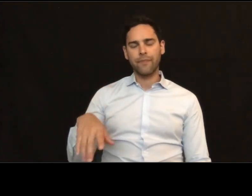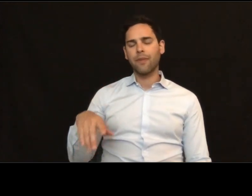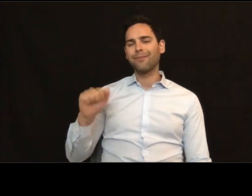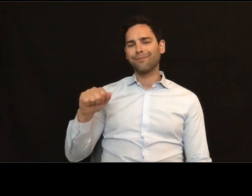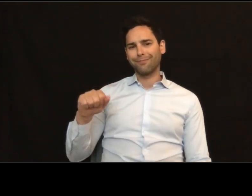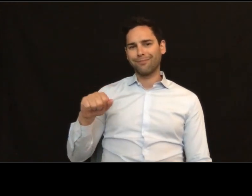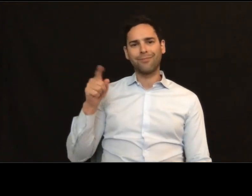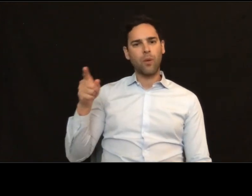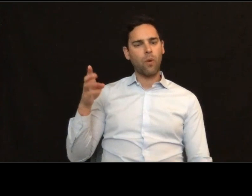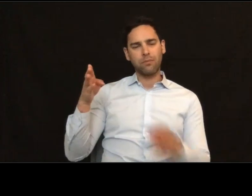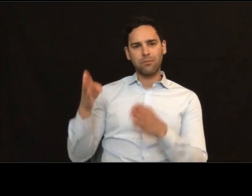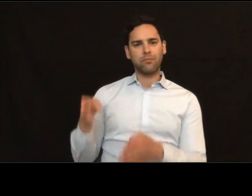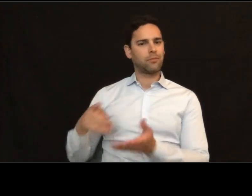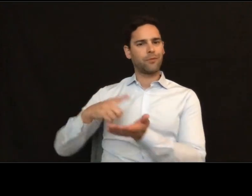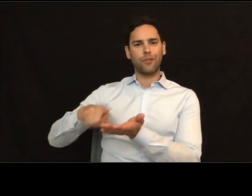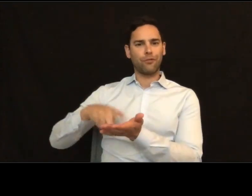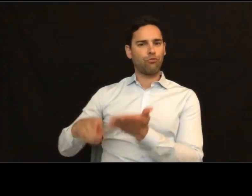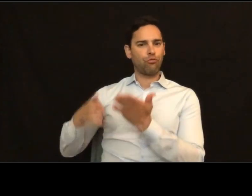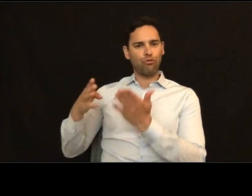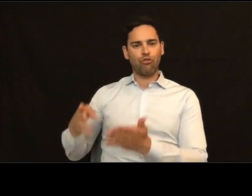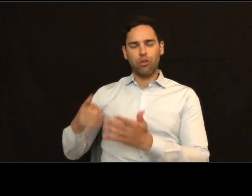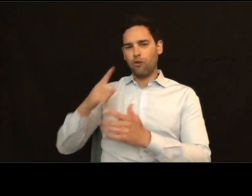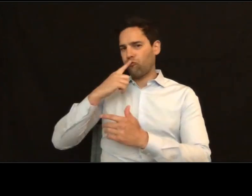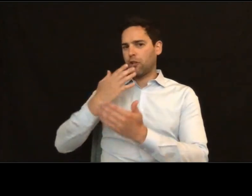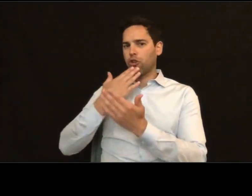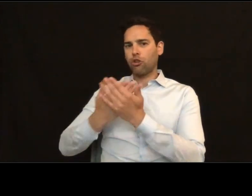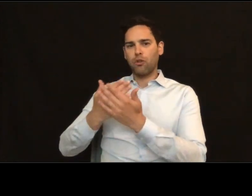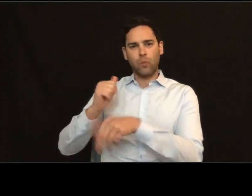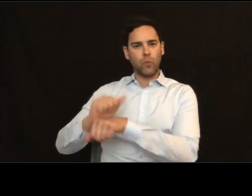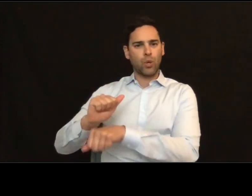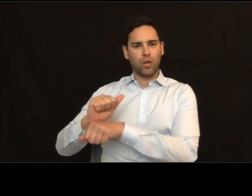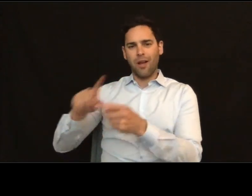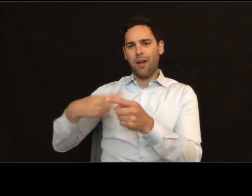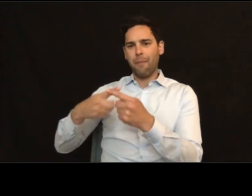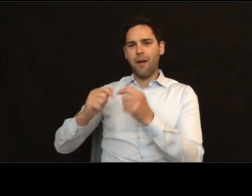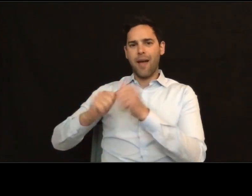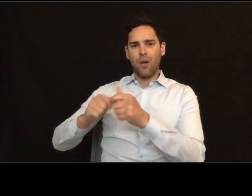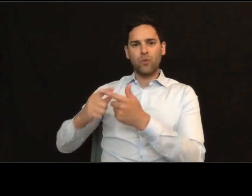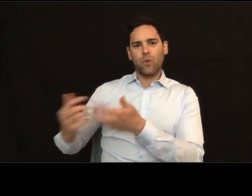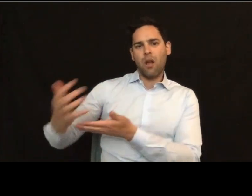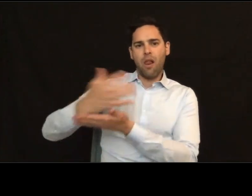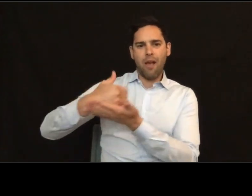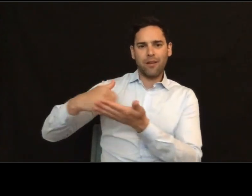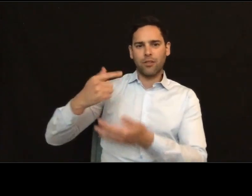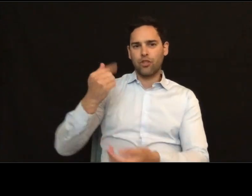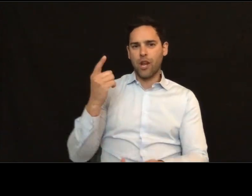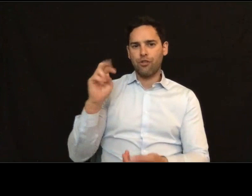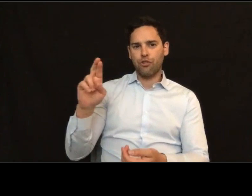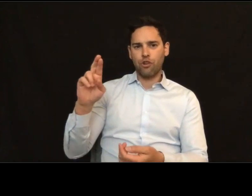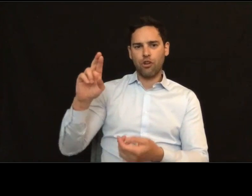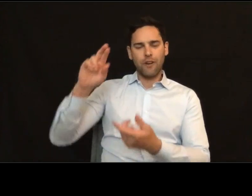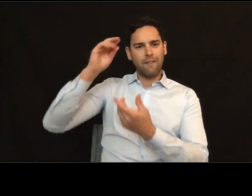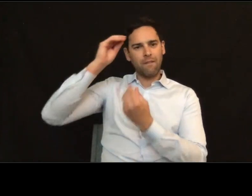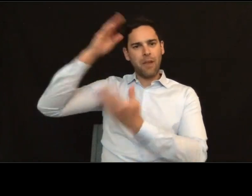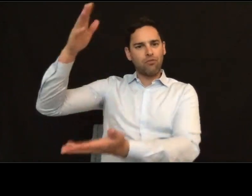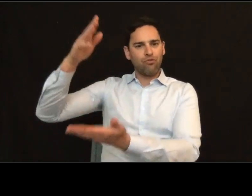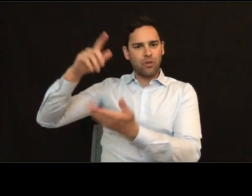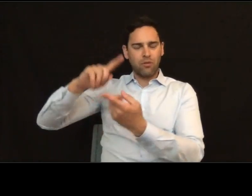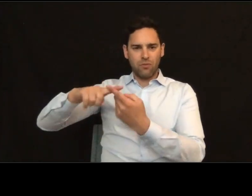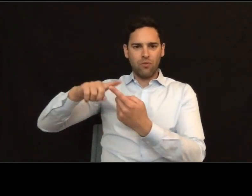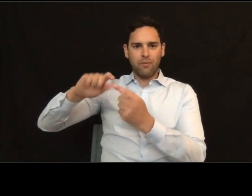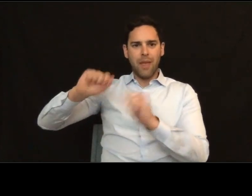good work about establishing practices of how to collect gender information in a way that you can operationalize. So it's